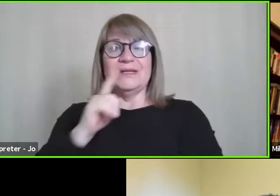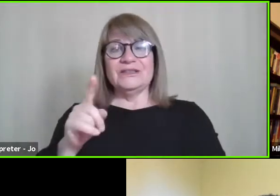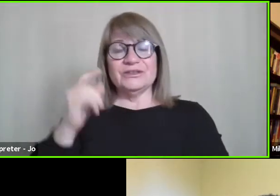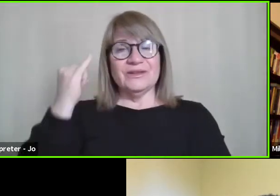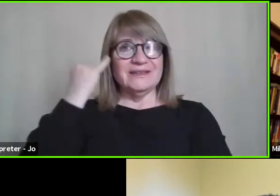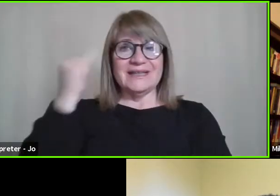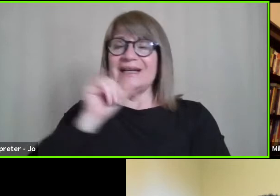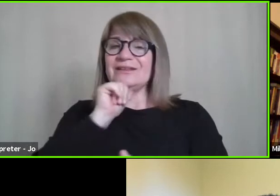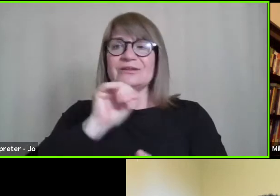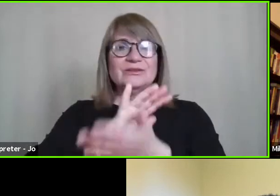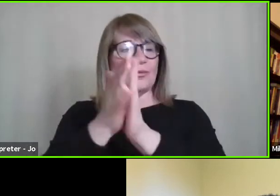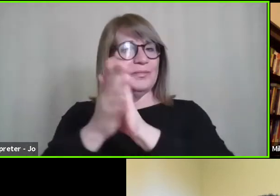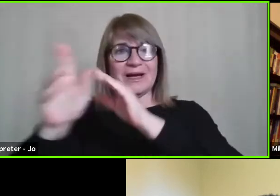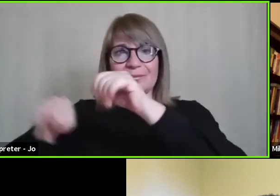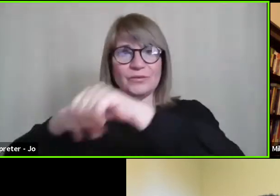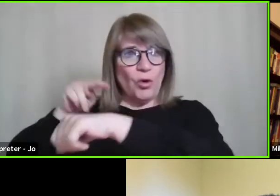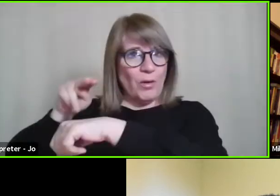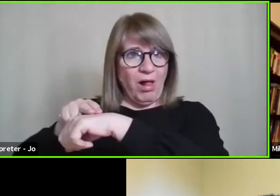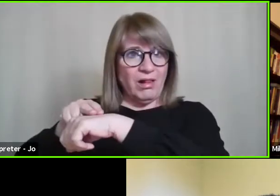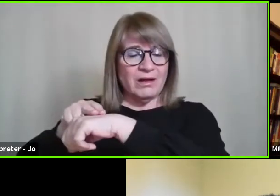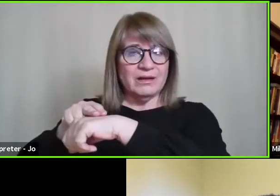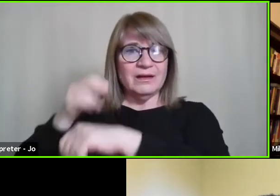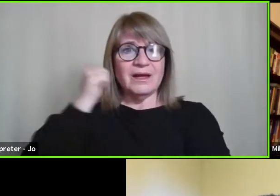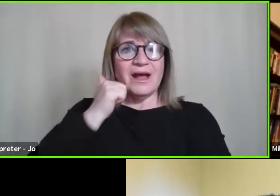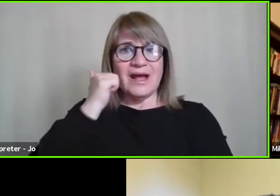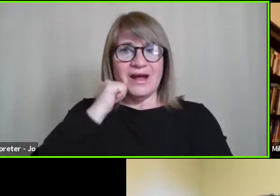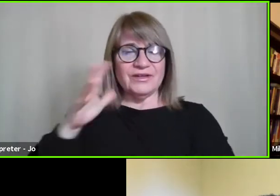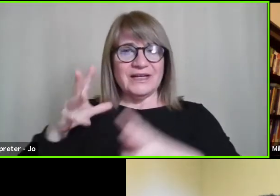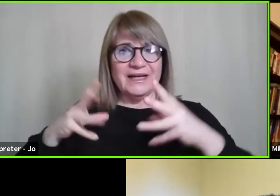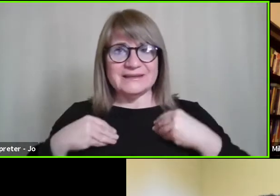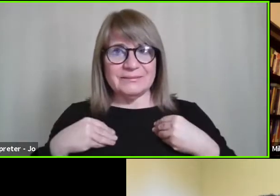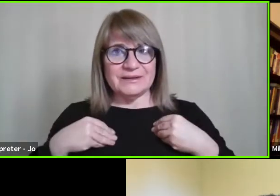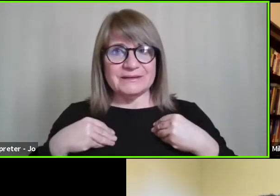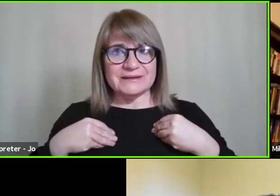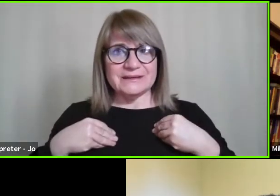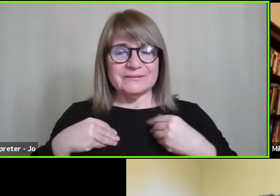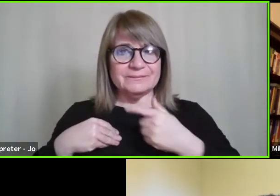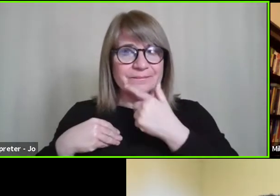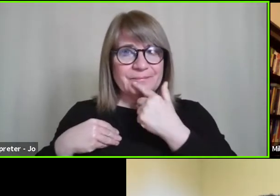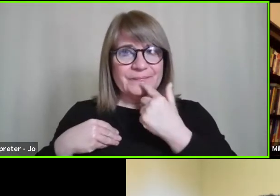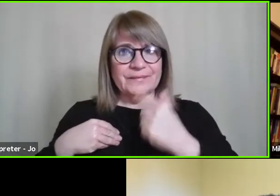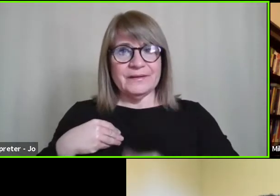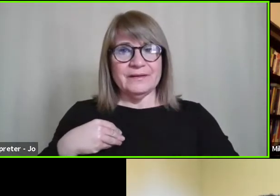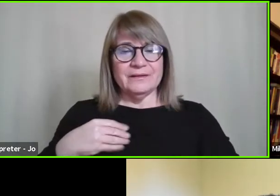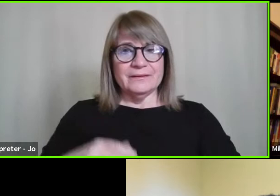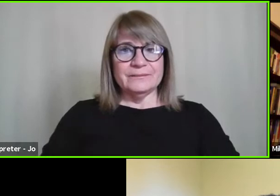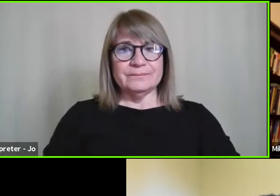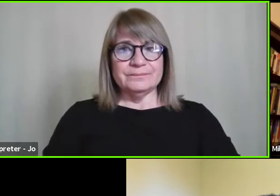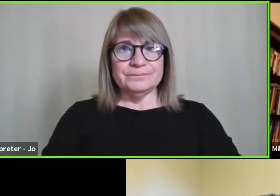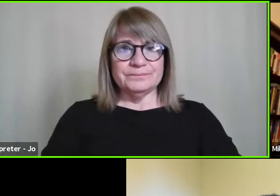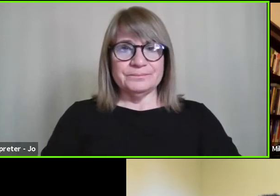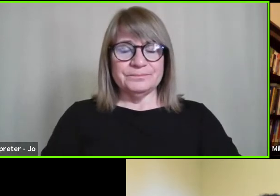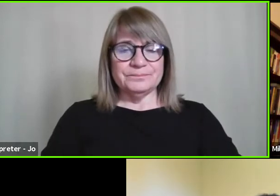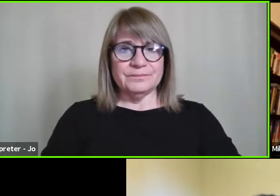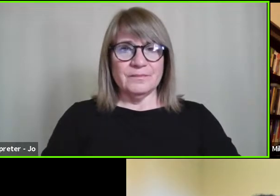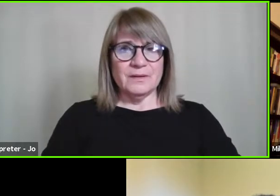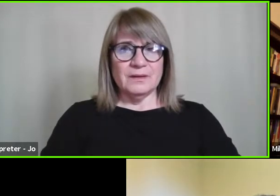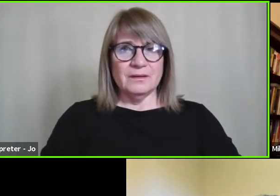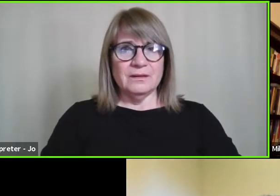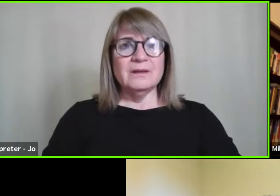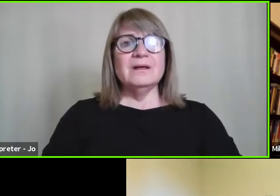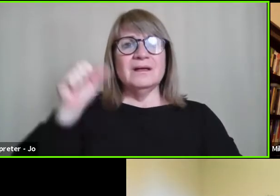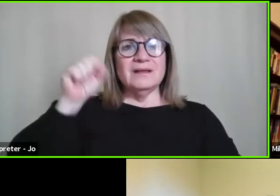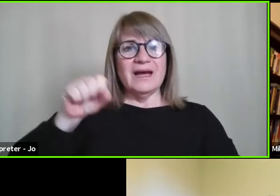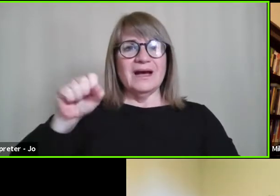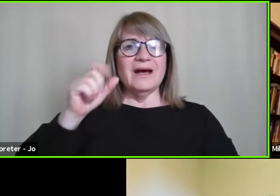normalized or can be normalized um from different from different uh arenas yeah and i think another